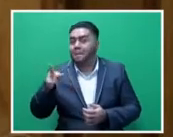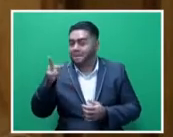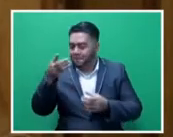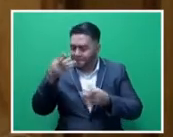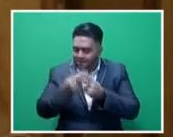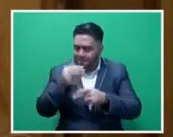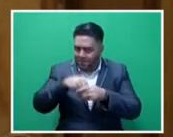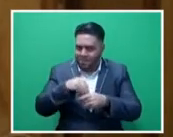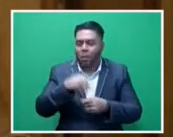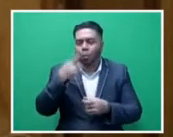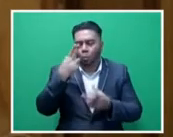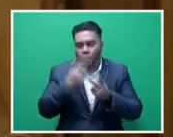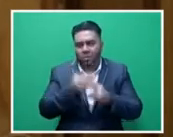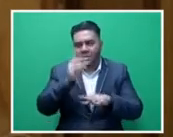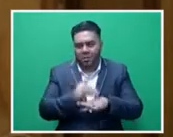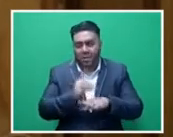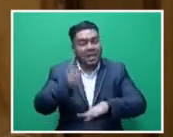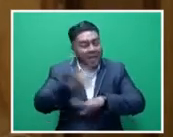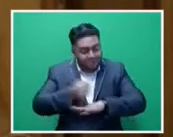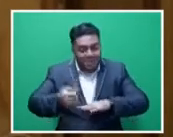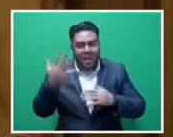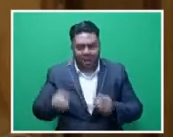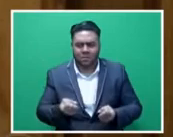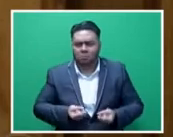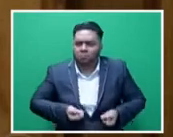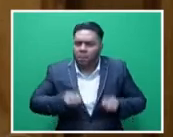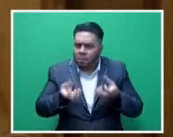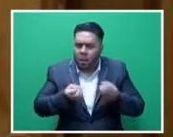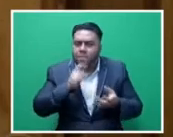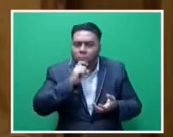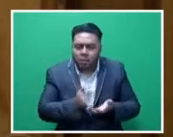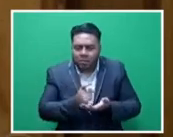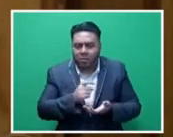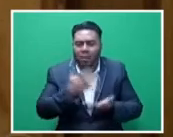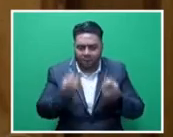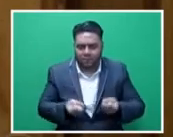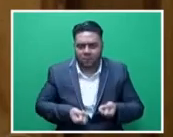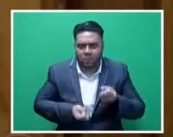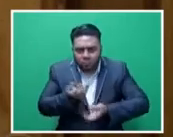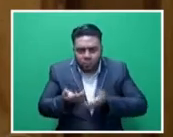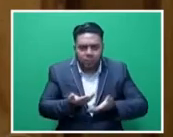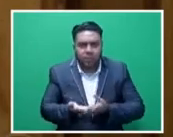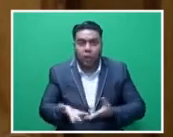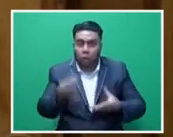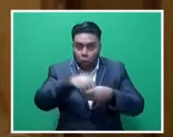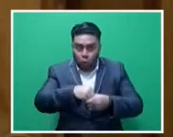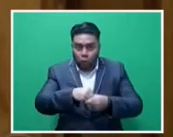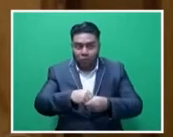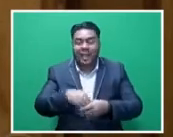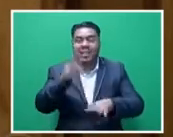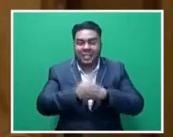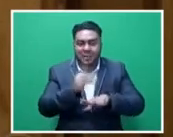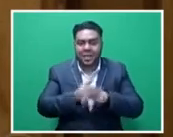with disability. Government, since ratification, has delivered on its promises to persons with disabilities. This includes the introduction of